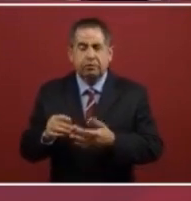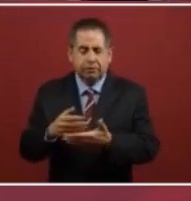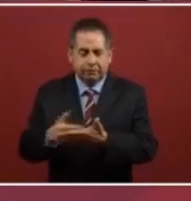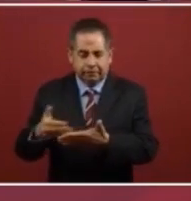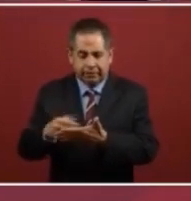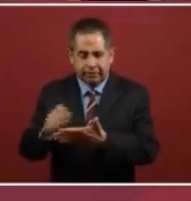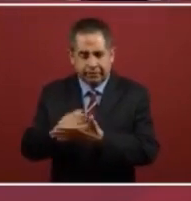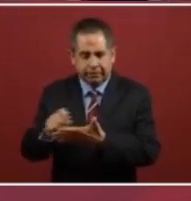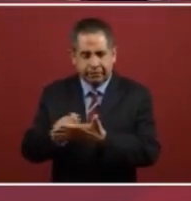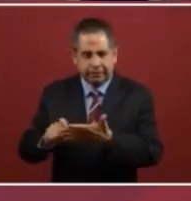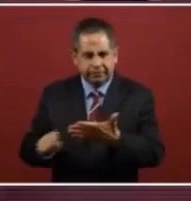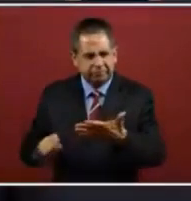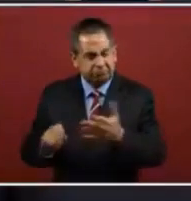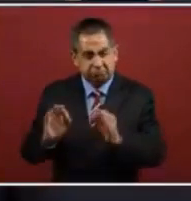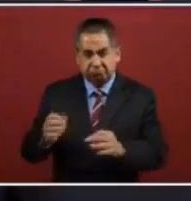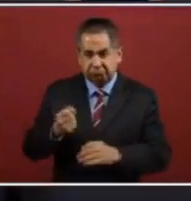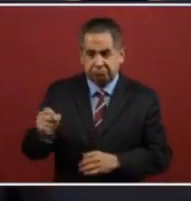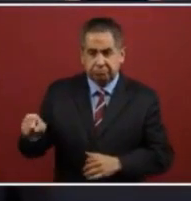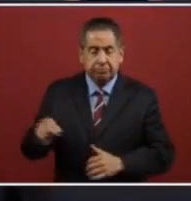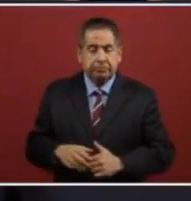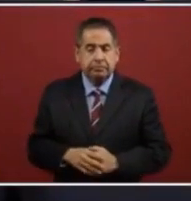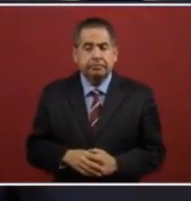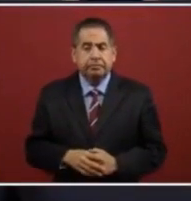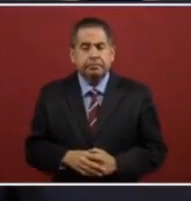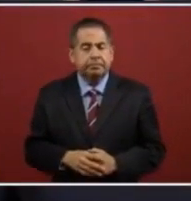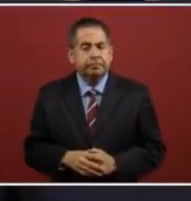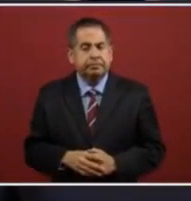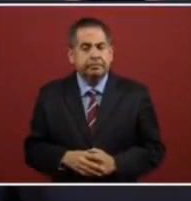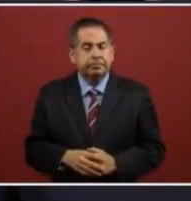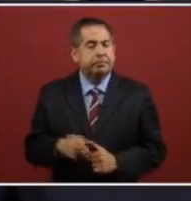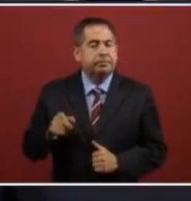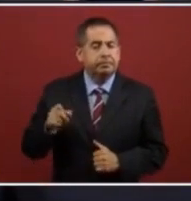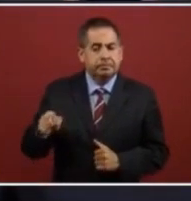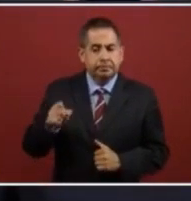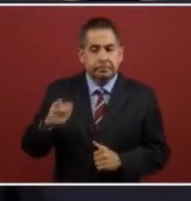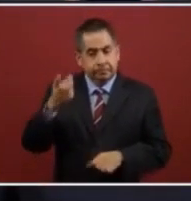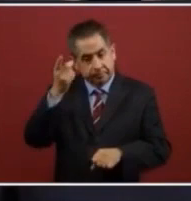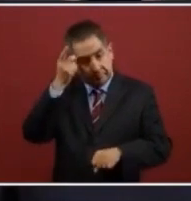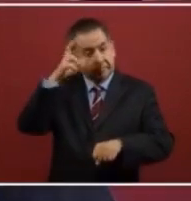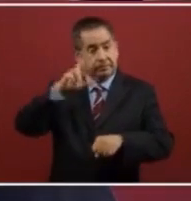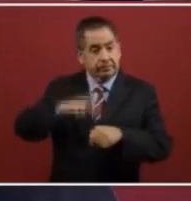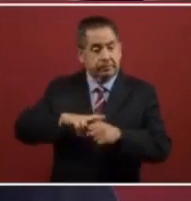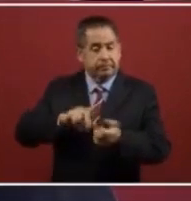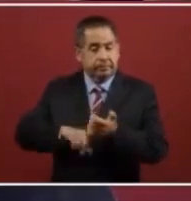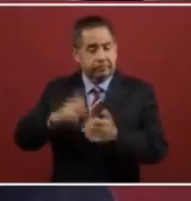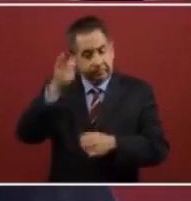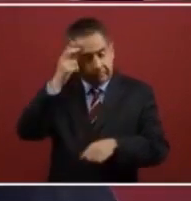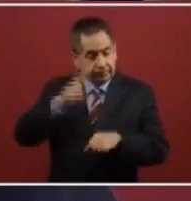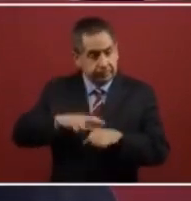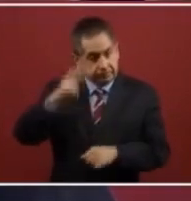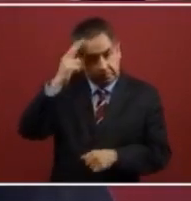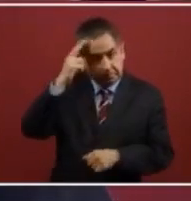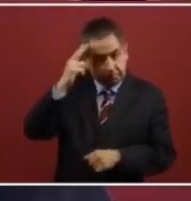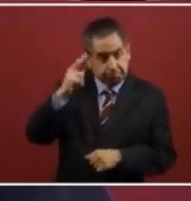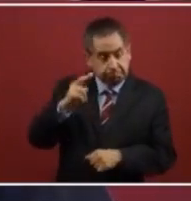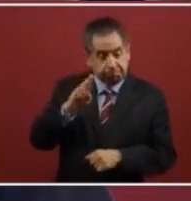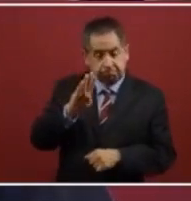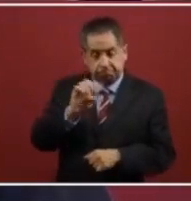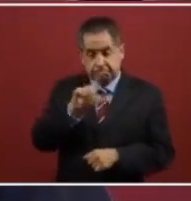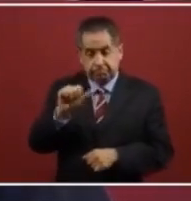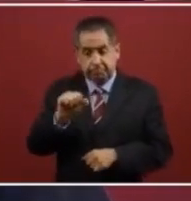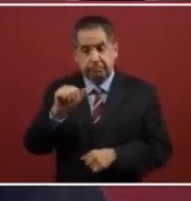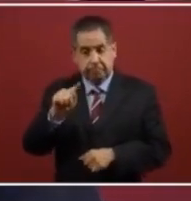prosista, a Era Prost writer. director de Bellas Artes, He was a director of beautiful